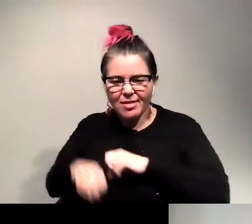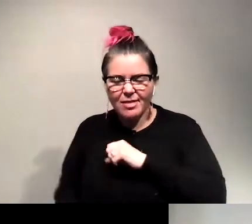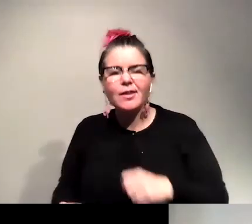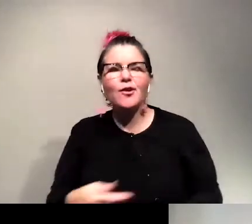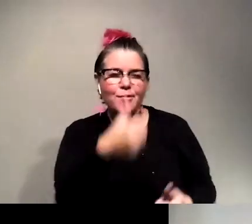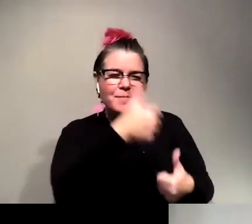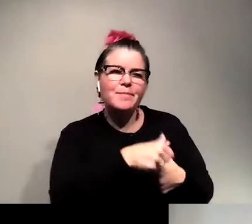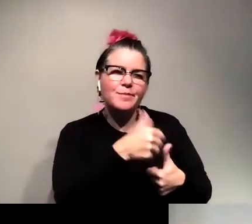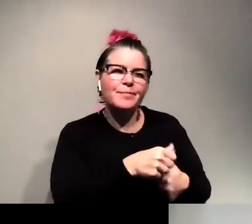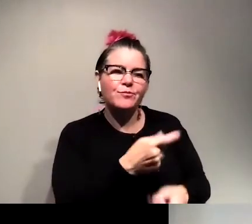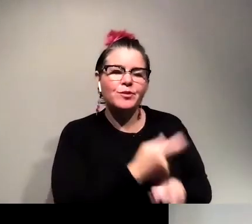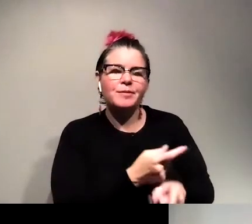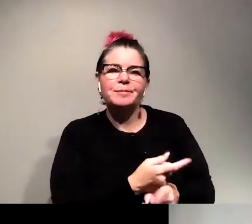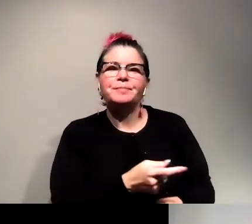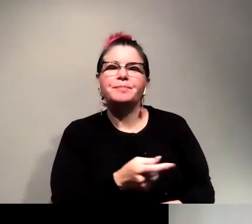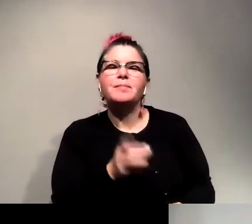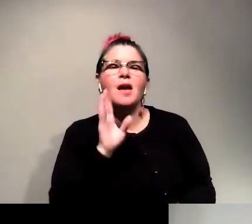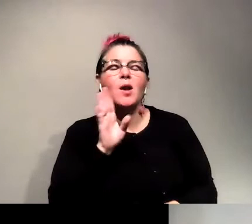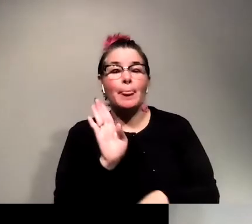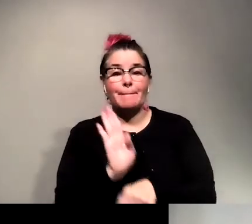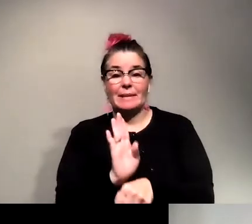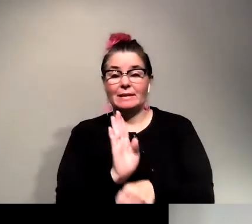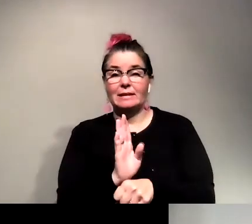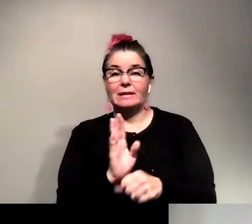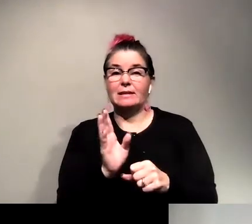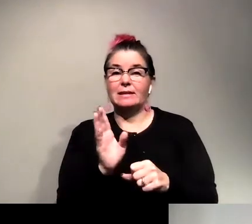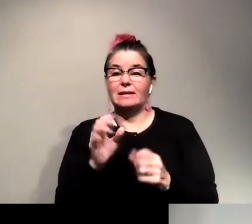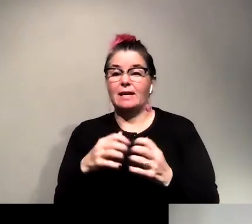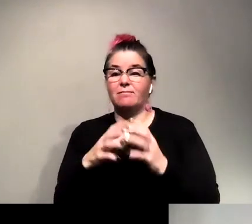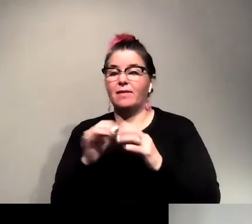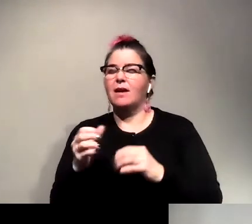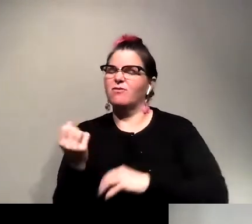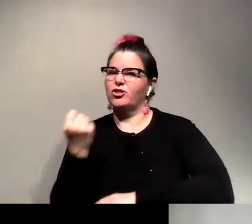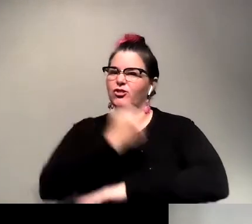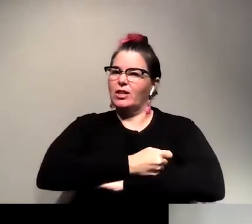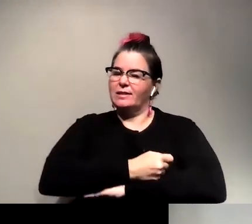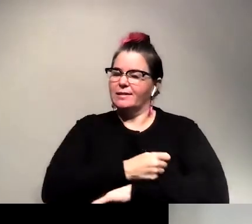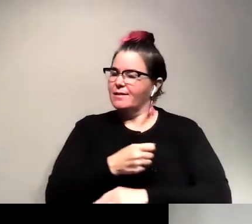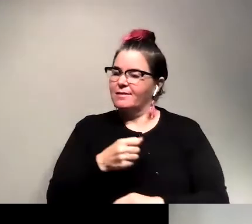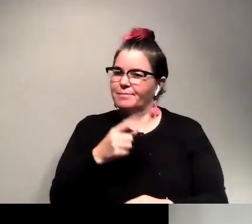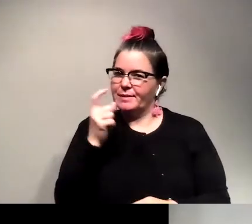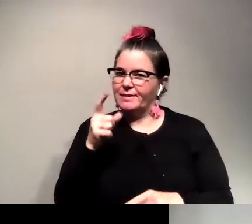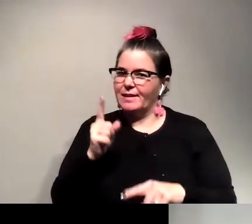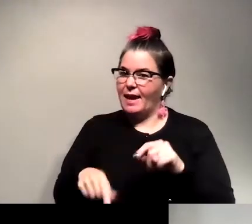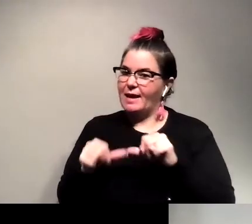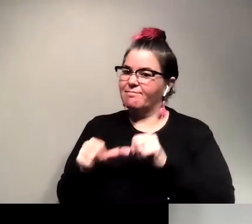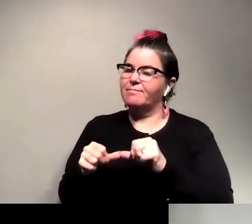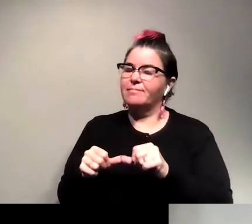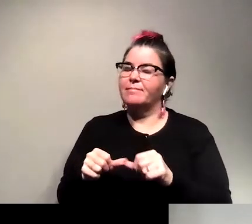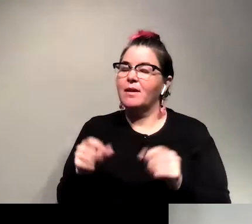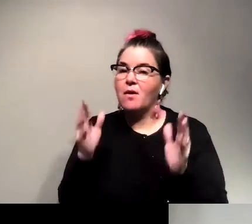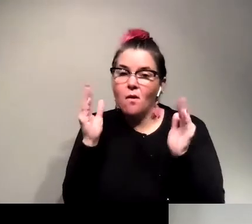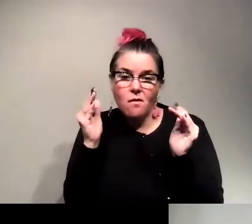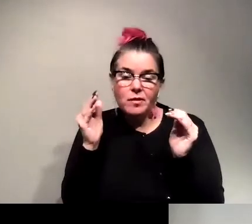Yeah. I know that the business that did that actually shut down, cause they weren't able to, you know, keep it going. But my hope is with some of the